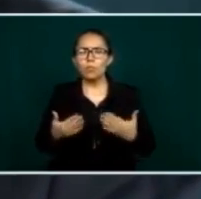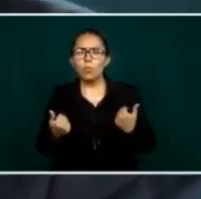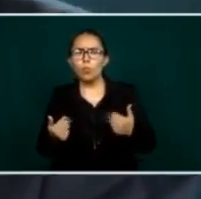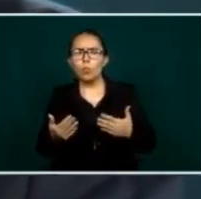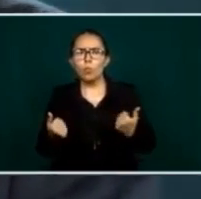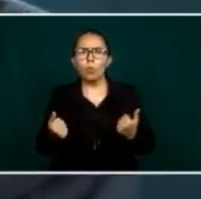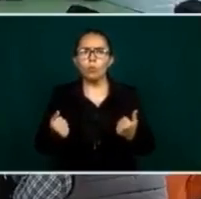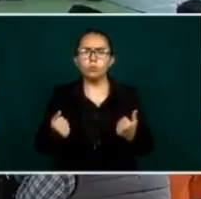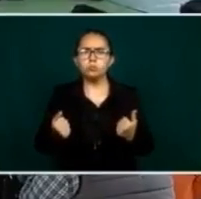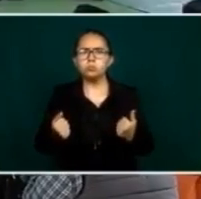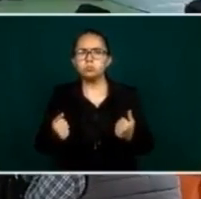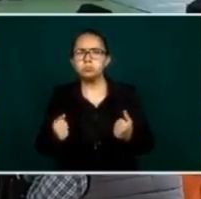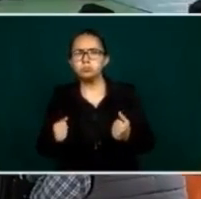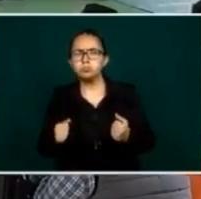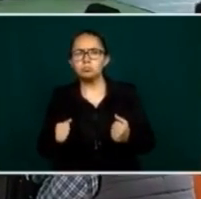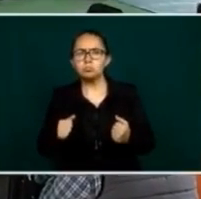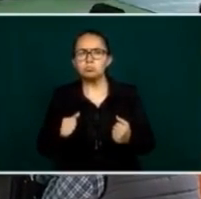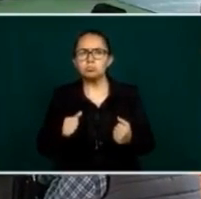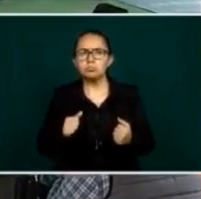But there's no orientation